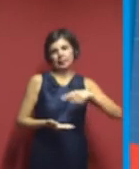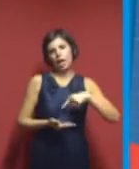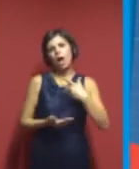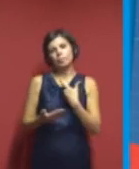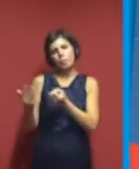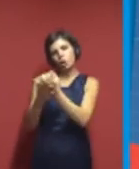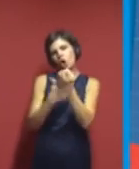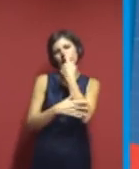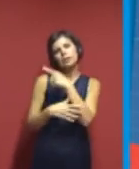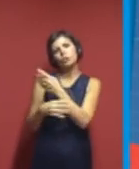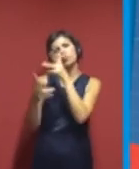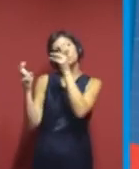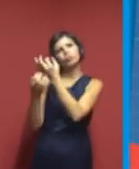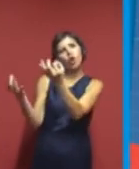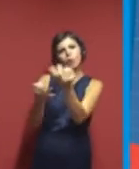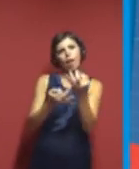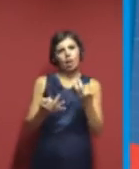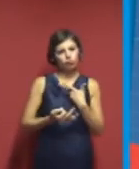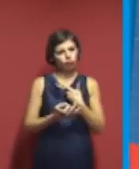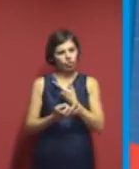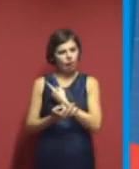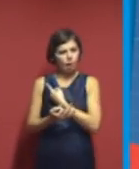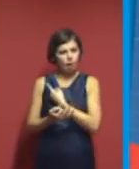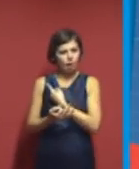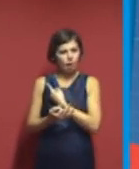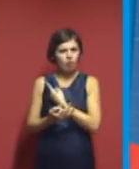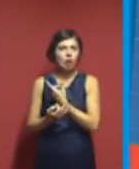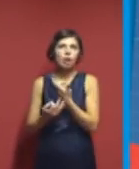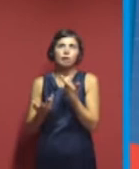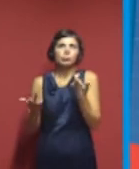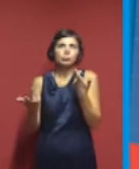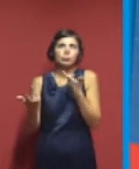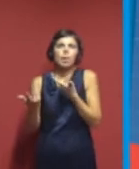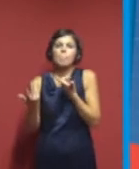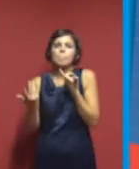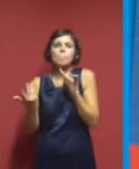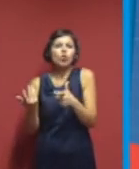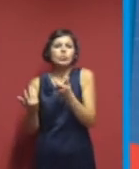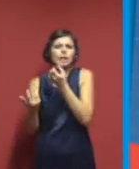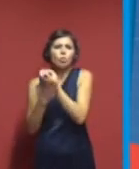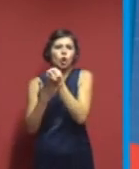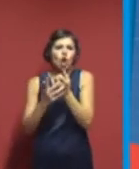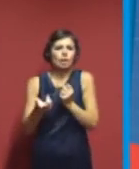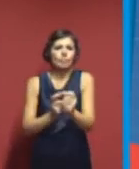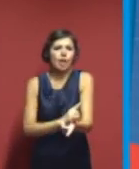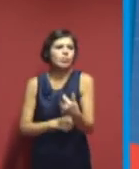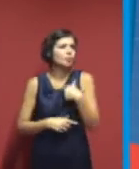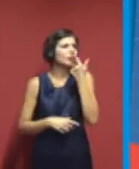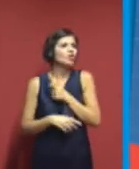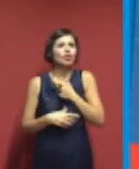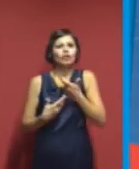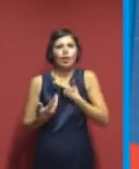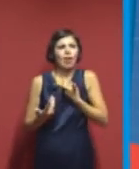buildable. And also because we live in a capitalist world, they need to be profitable. Somebody needs to make money from them. So